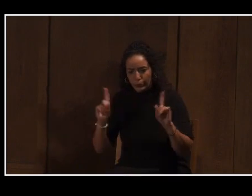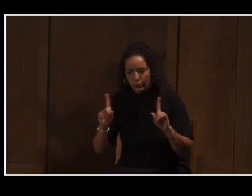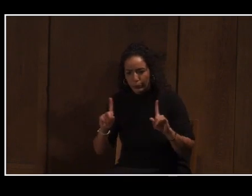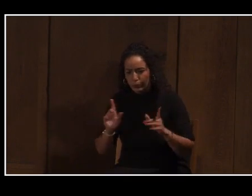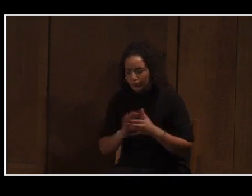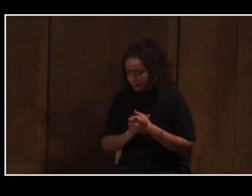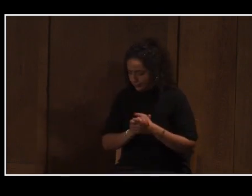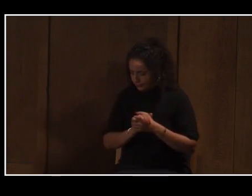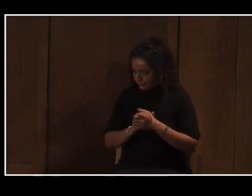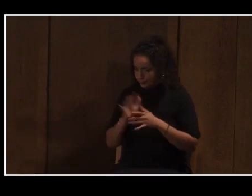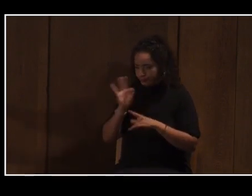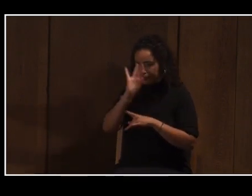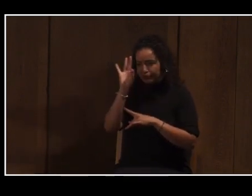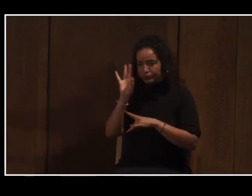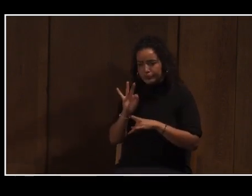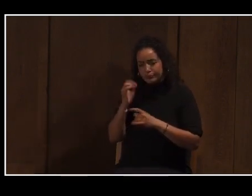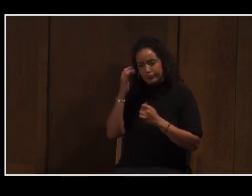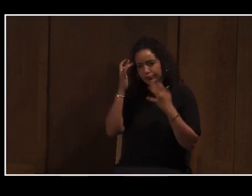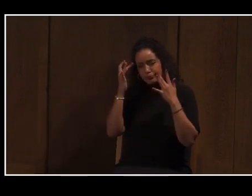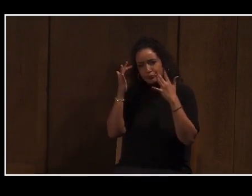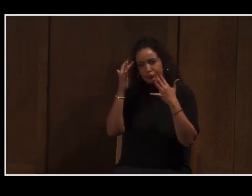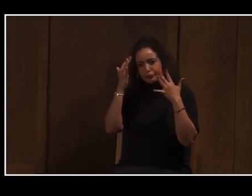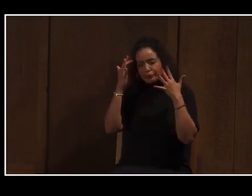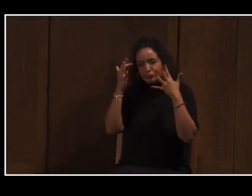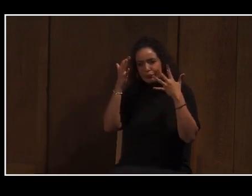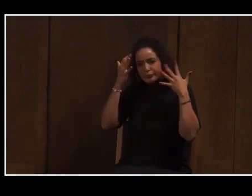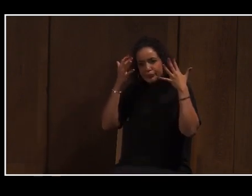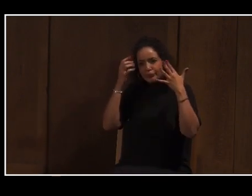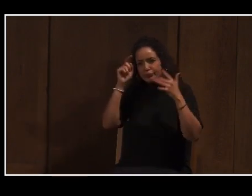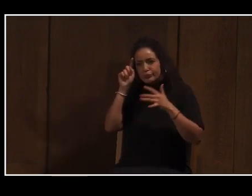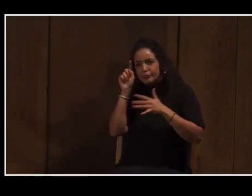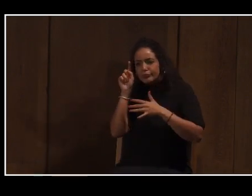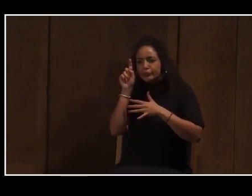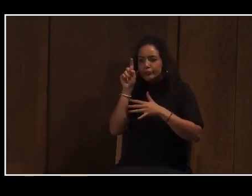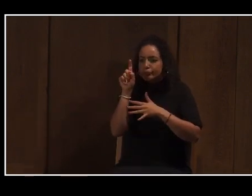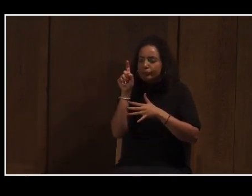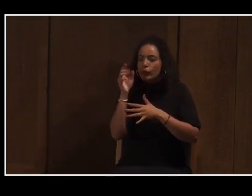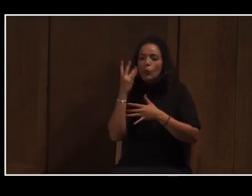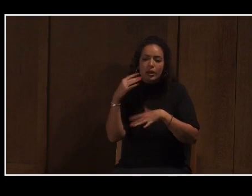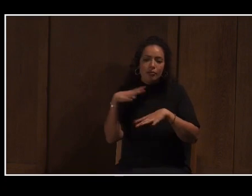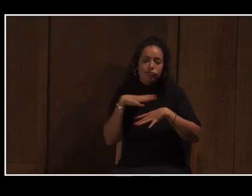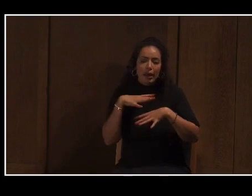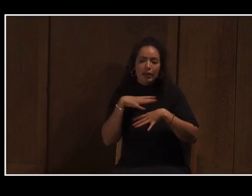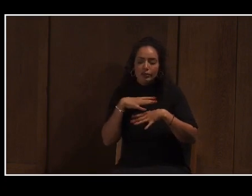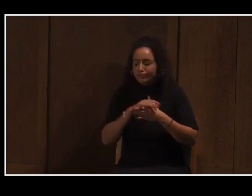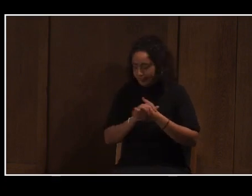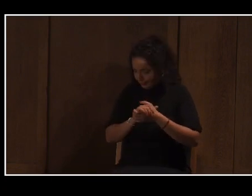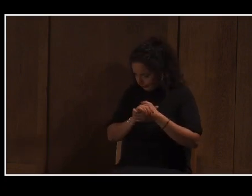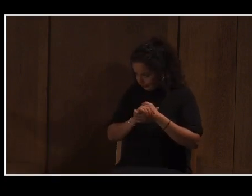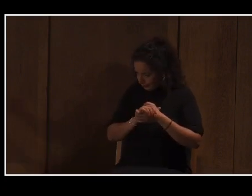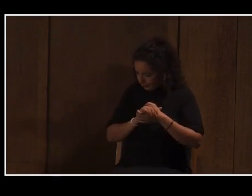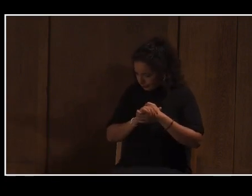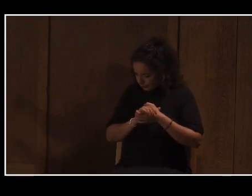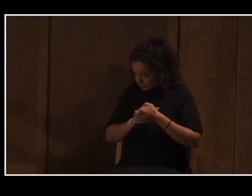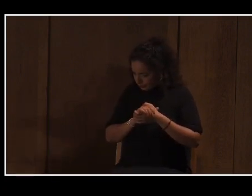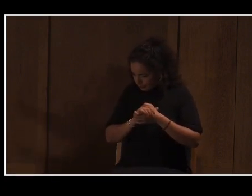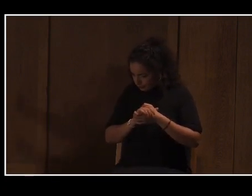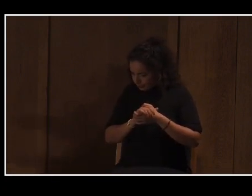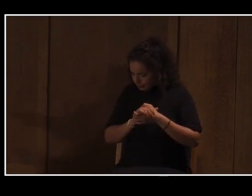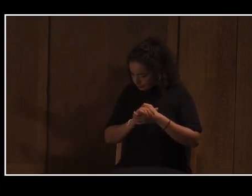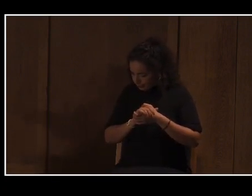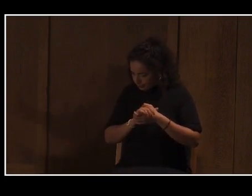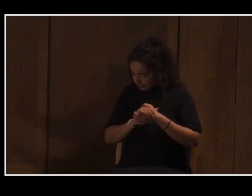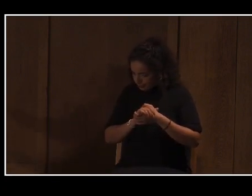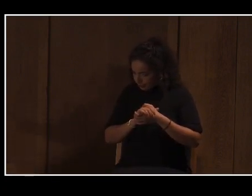question that organically came up through Gabriella, through the break. But it's also something that's being